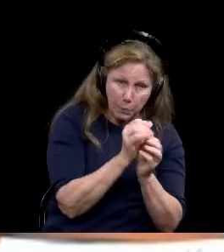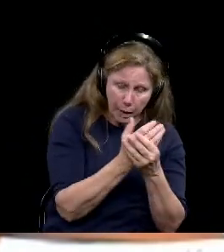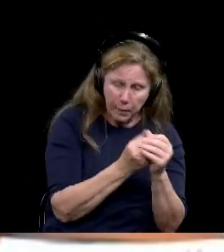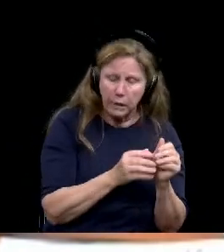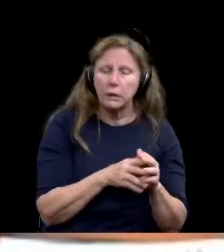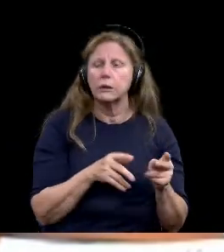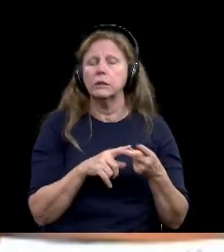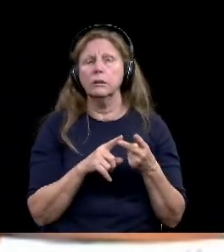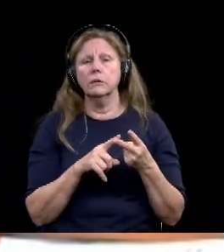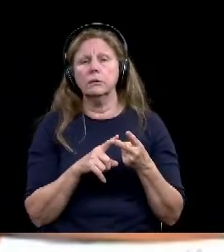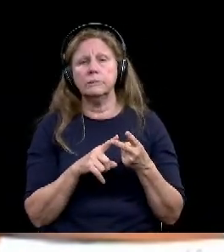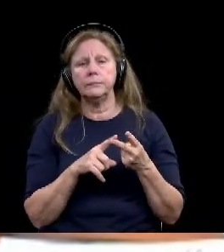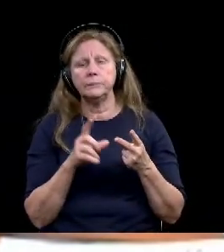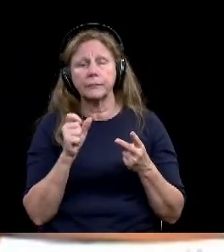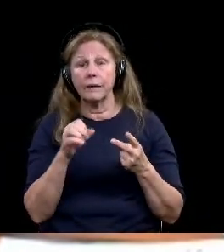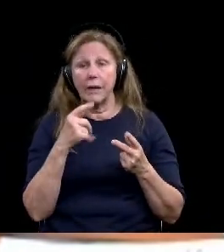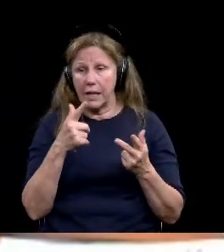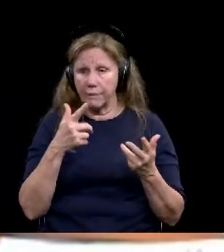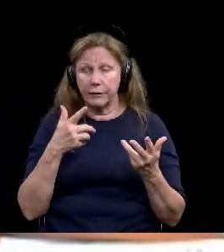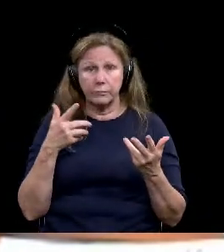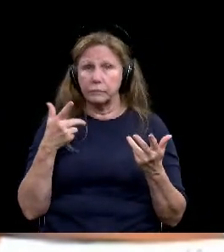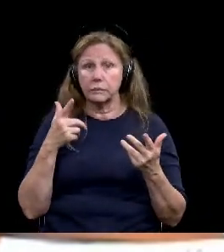the articles carefully.